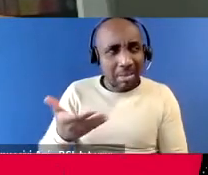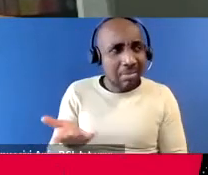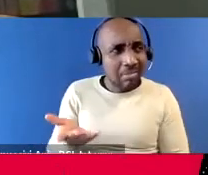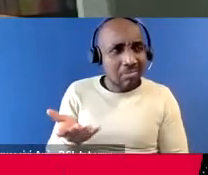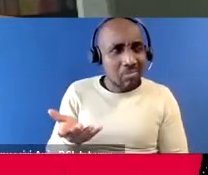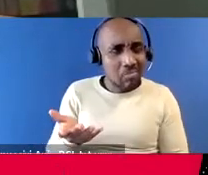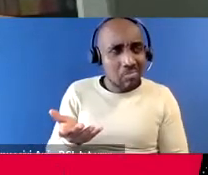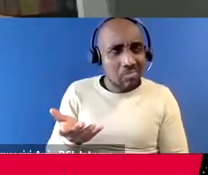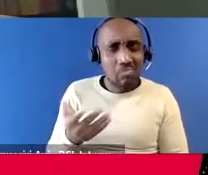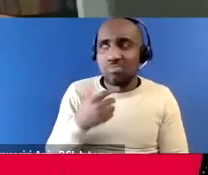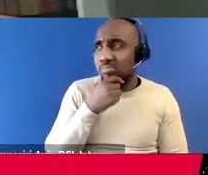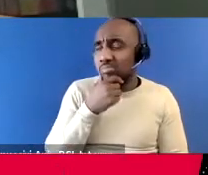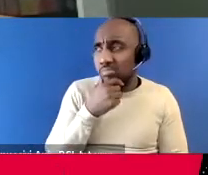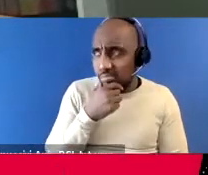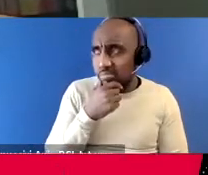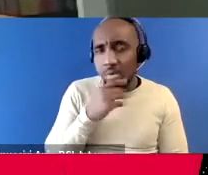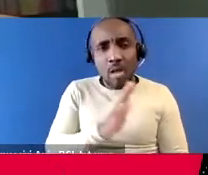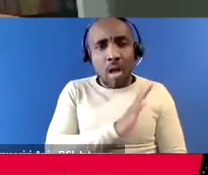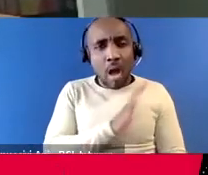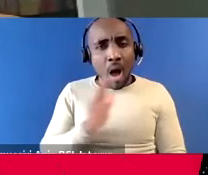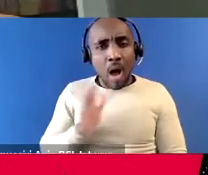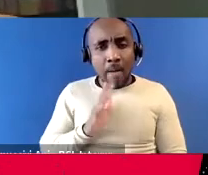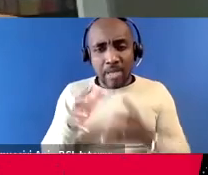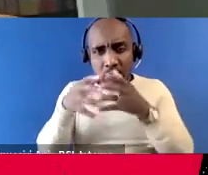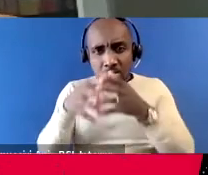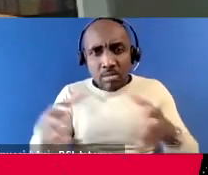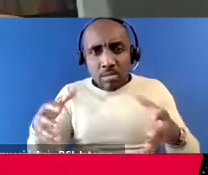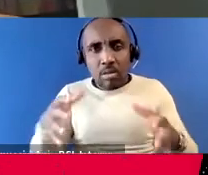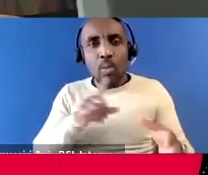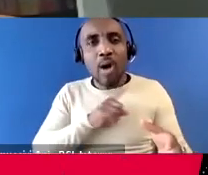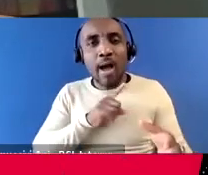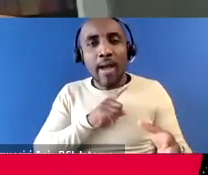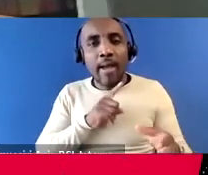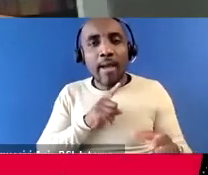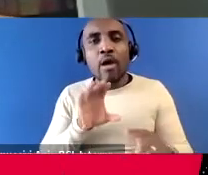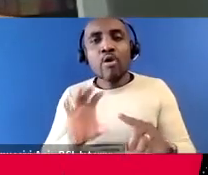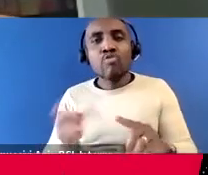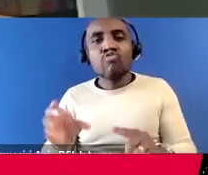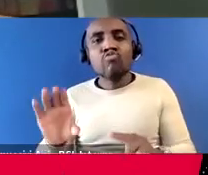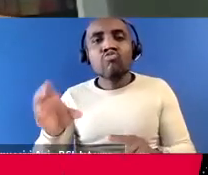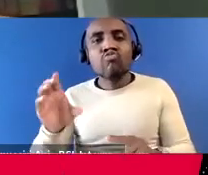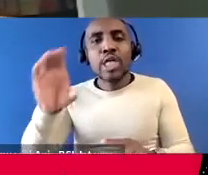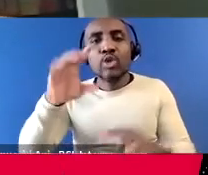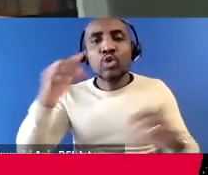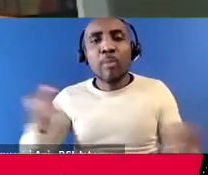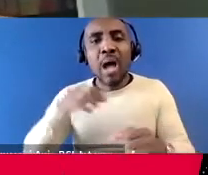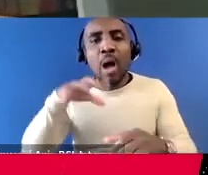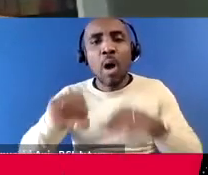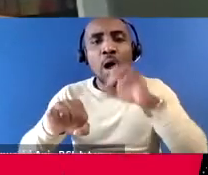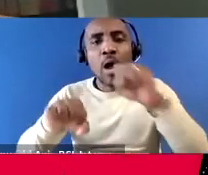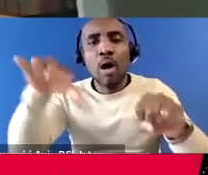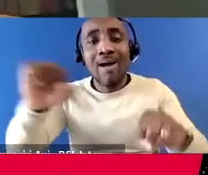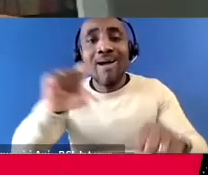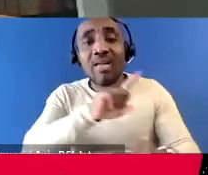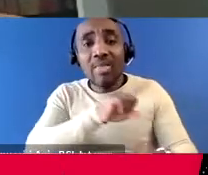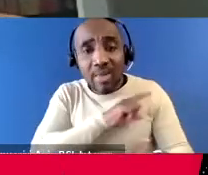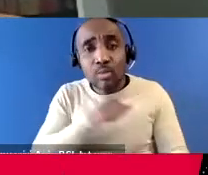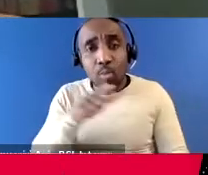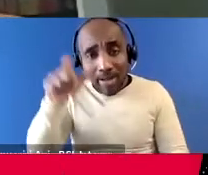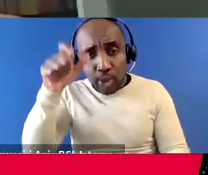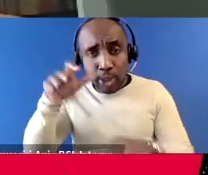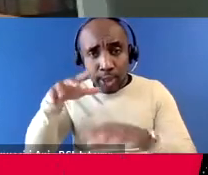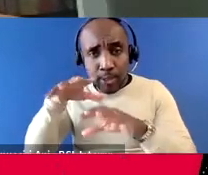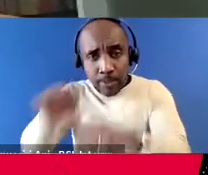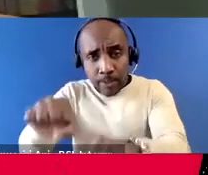It's this the push for militarization is about regional power, which is why Turkey keeps pushing these military operations,